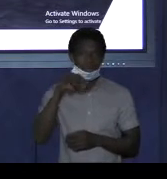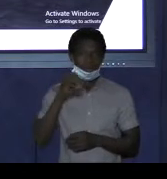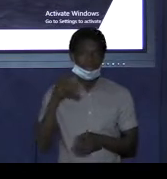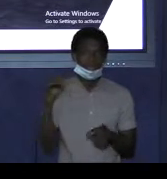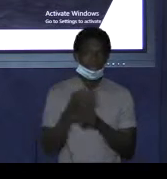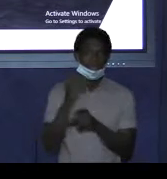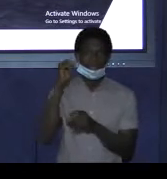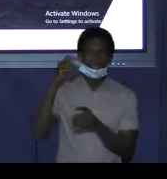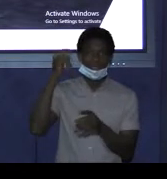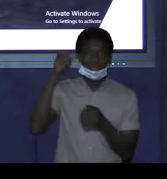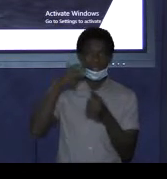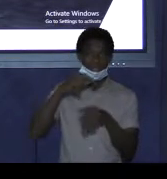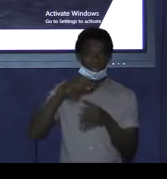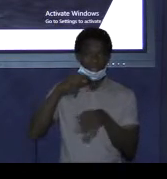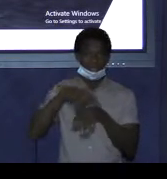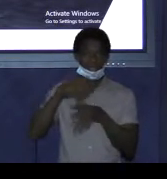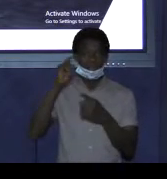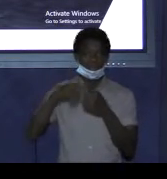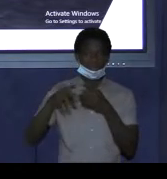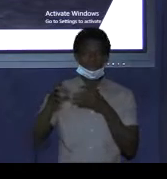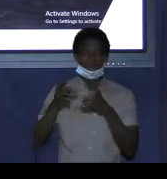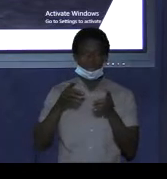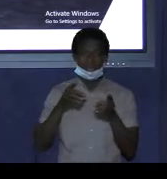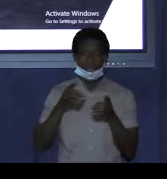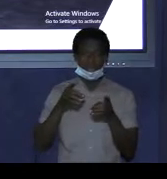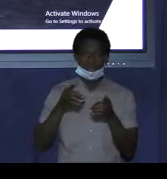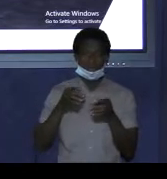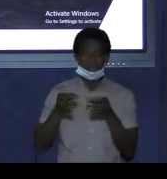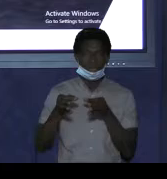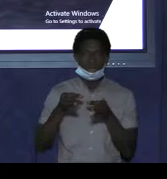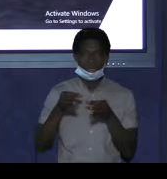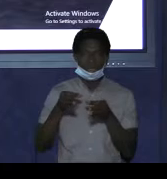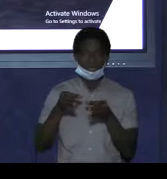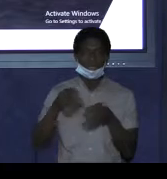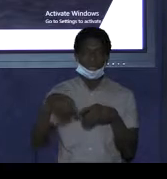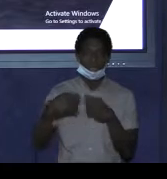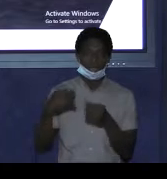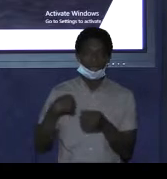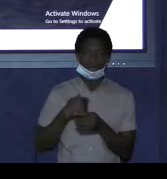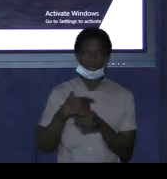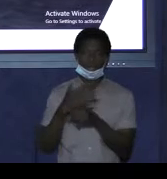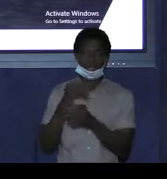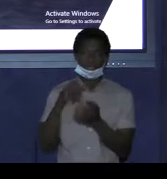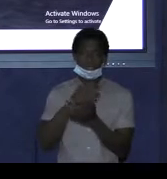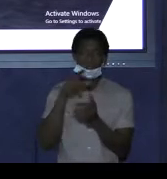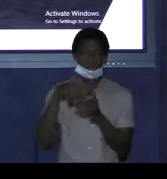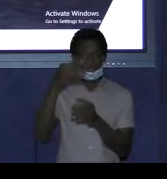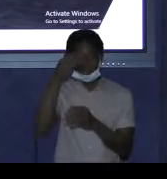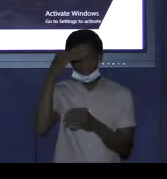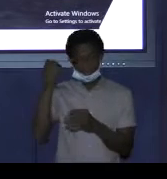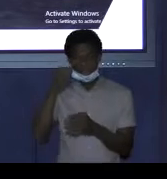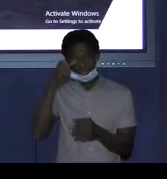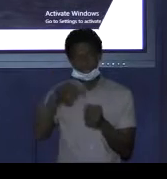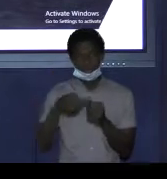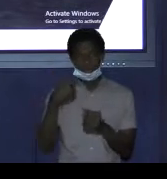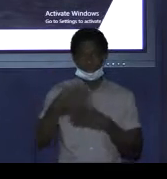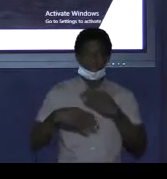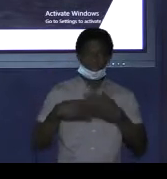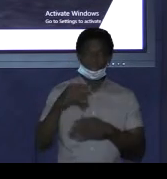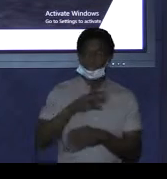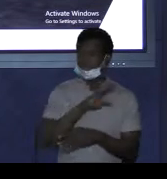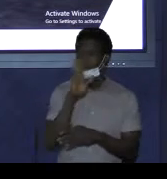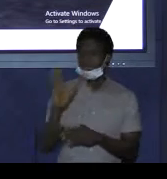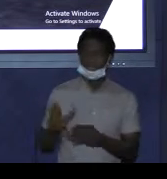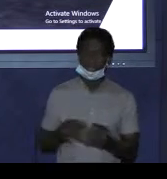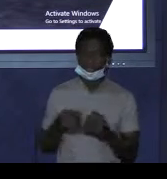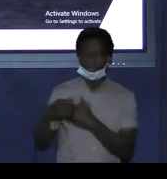time to explain how each formula is gotten, how we come about it. So that even if you forget the formula, when you remember the process, you will